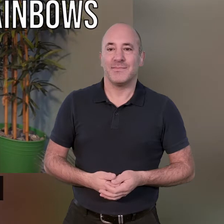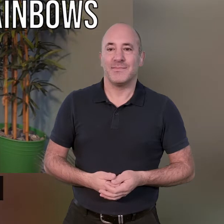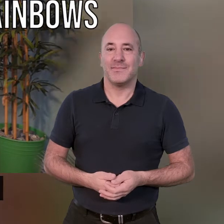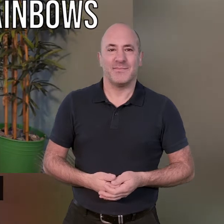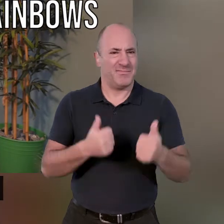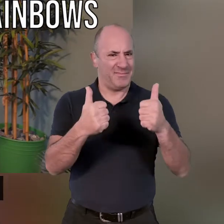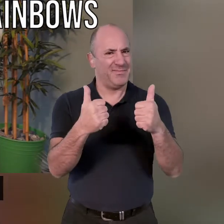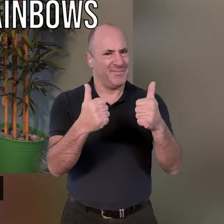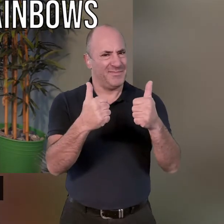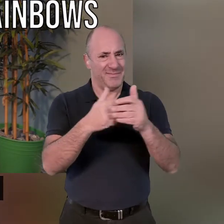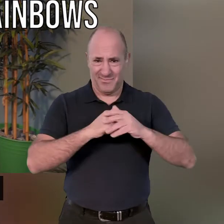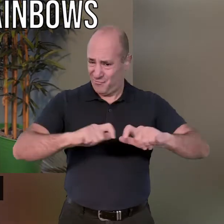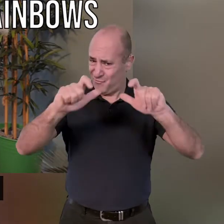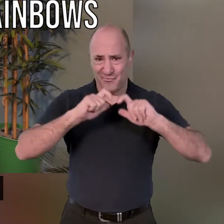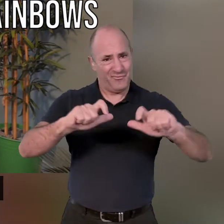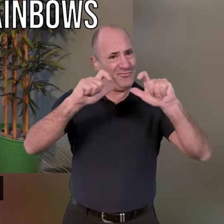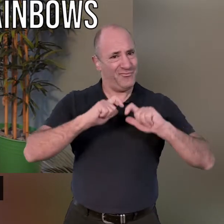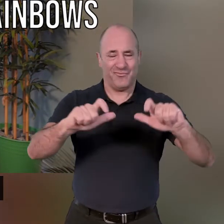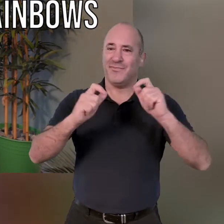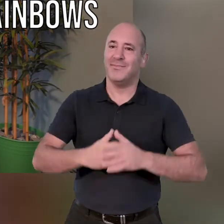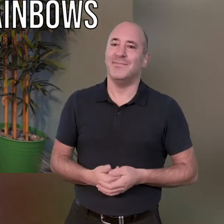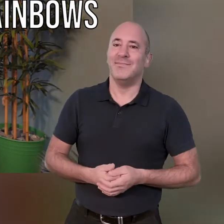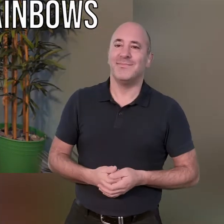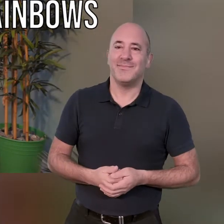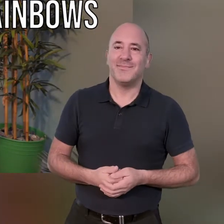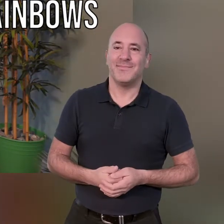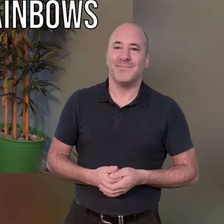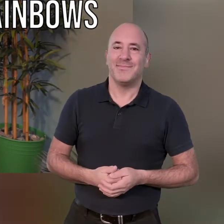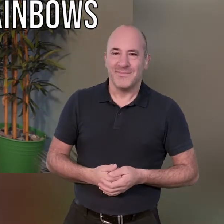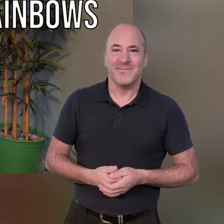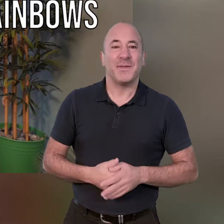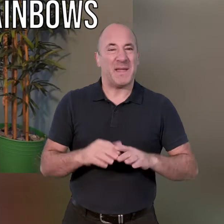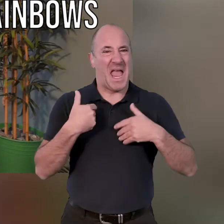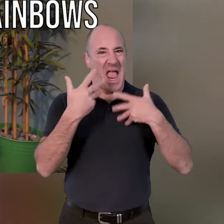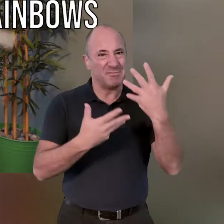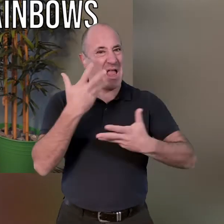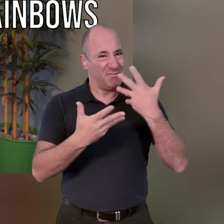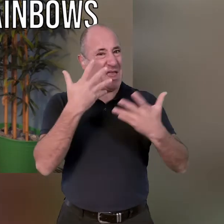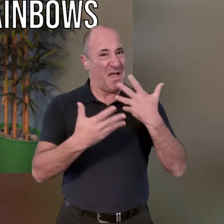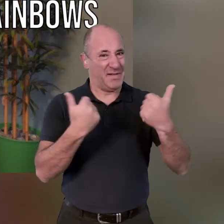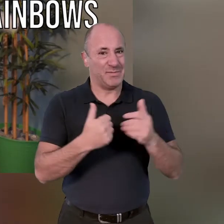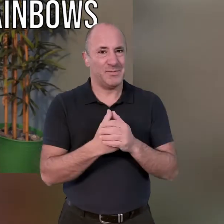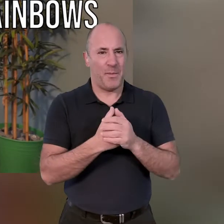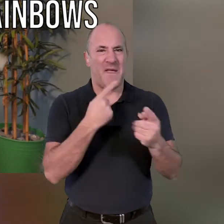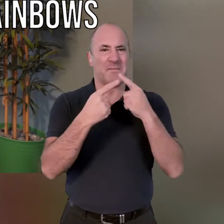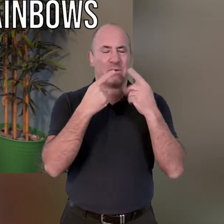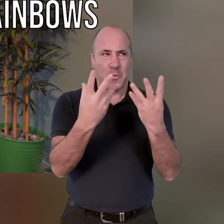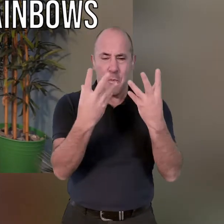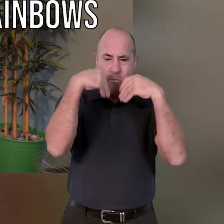Good work, everybody. Keep this going. Excellent. So now I've explained quite a lot.